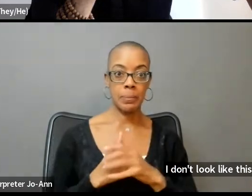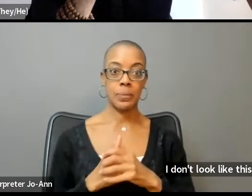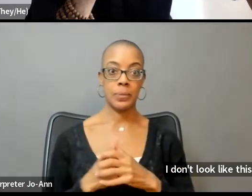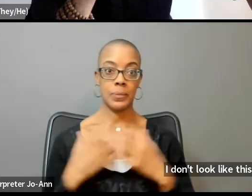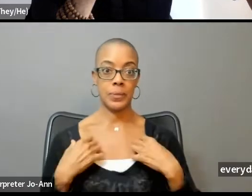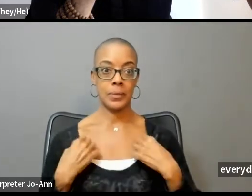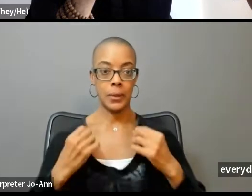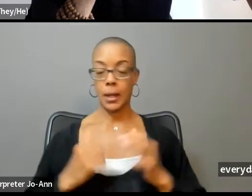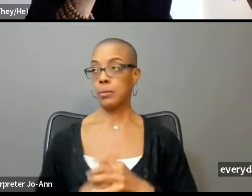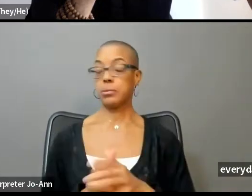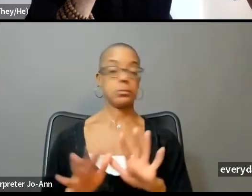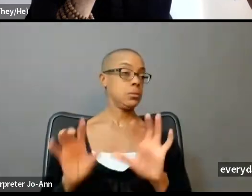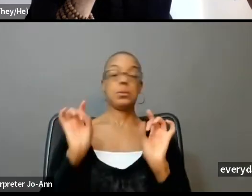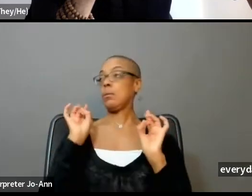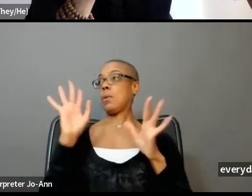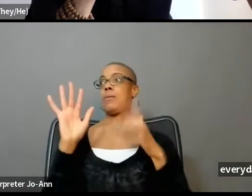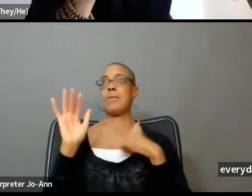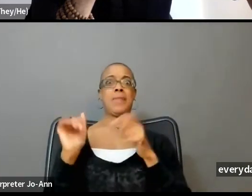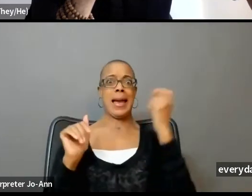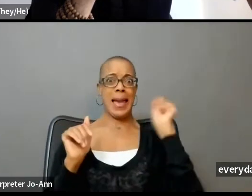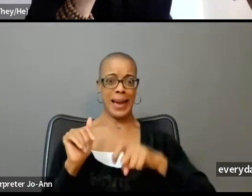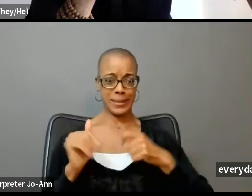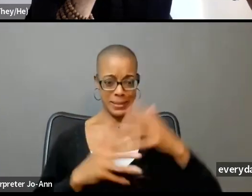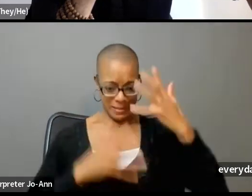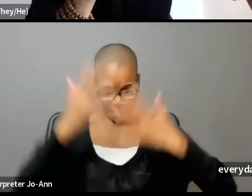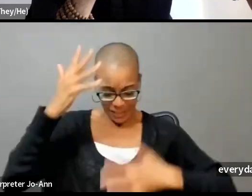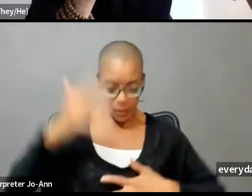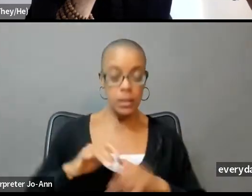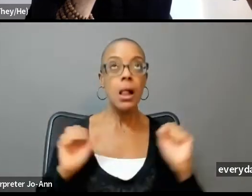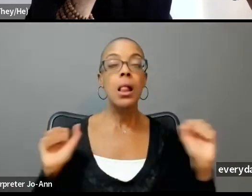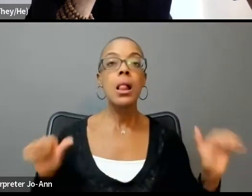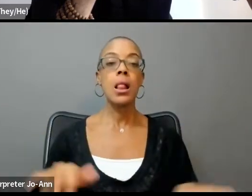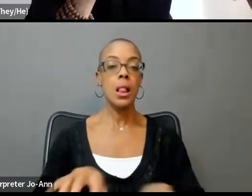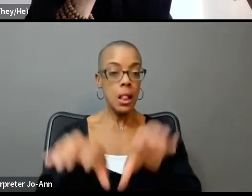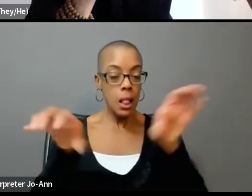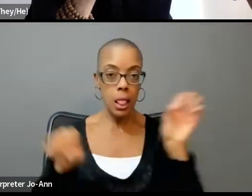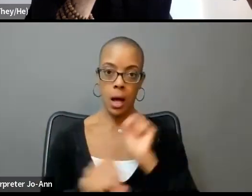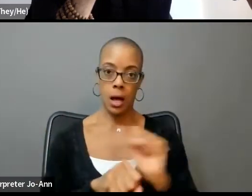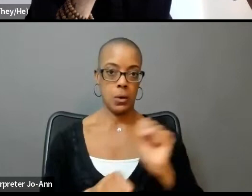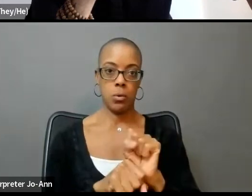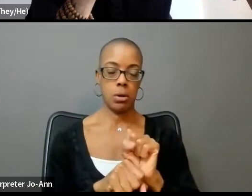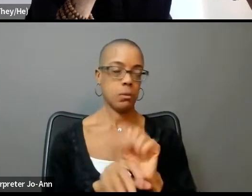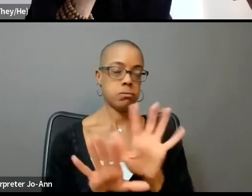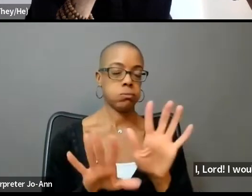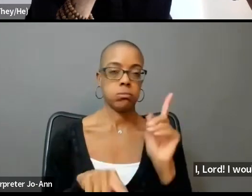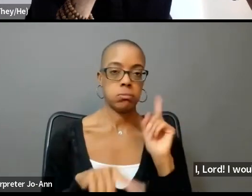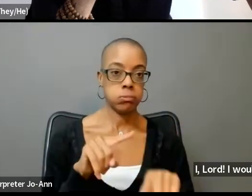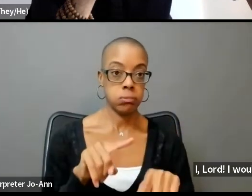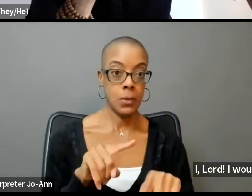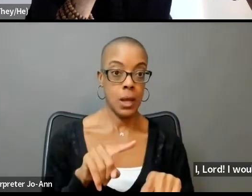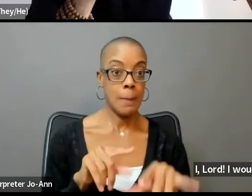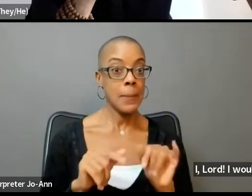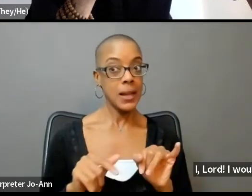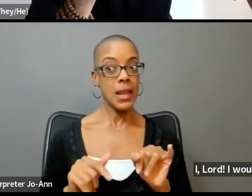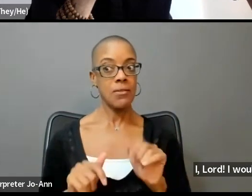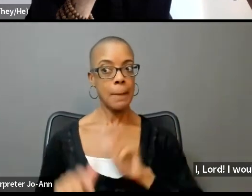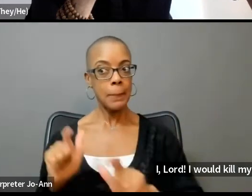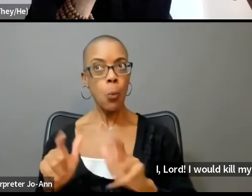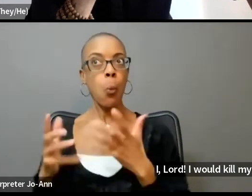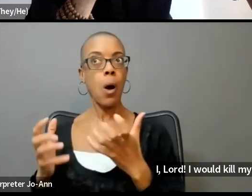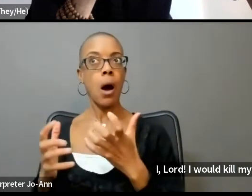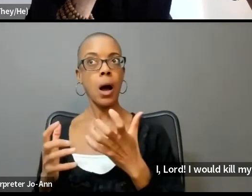Lord, I would kill myself if I had to, because it's a lot of work. But for those who want to live as women or